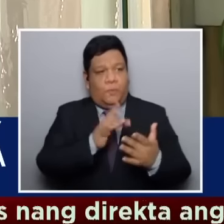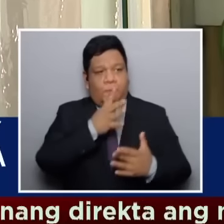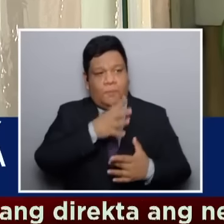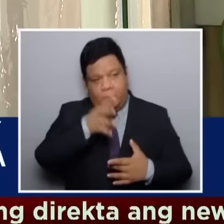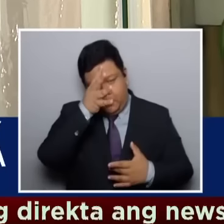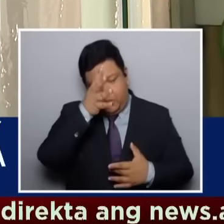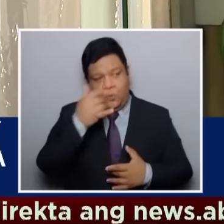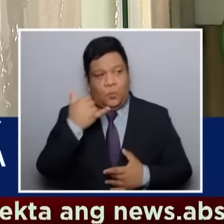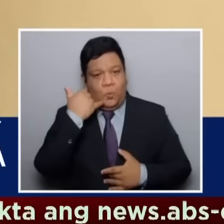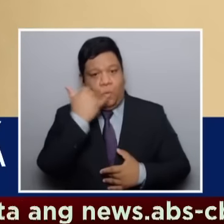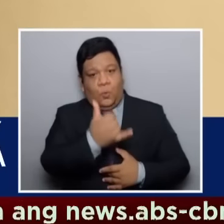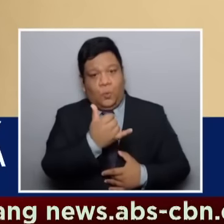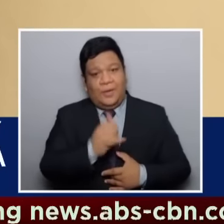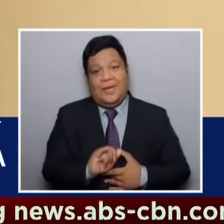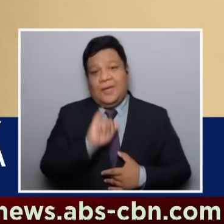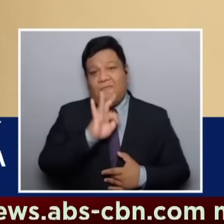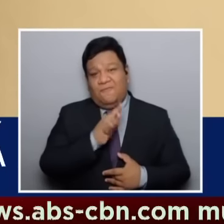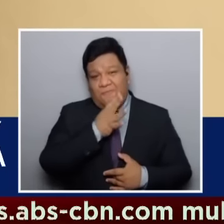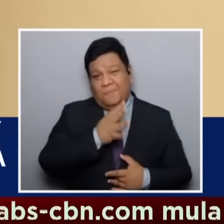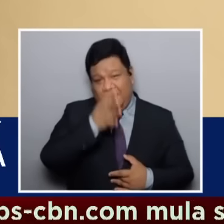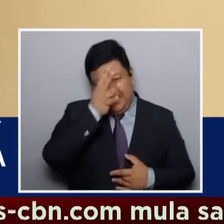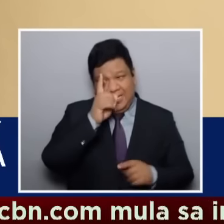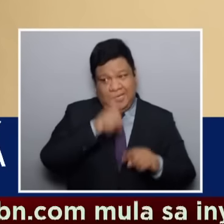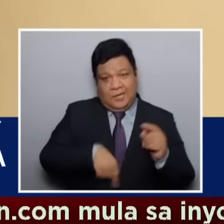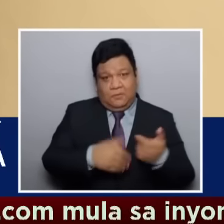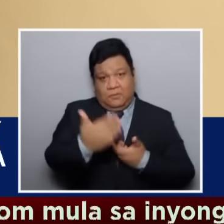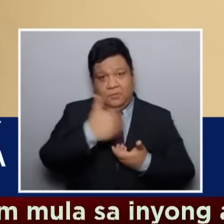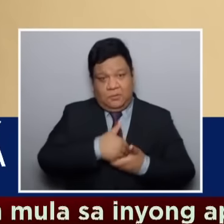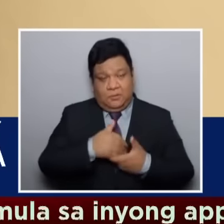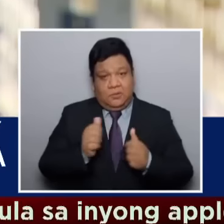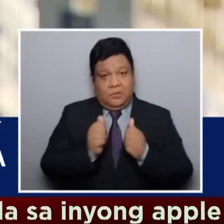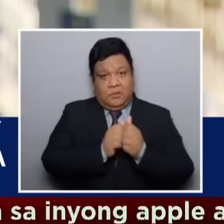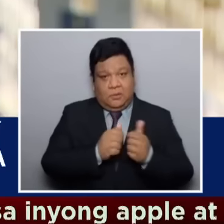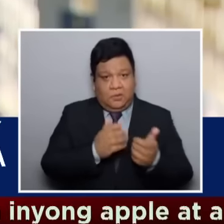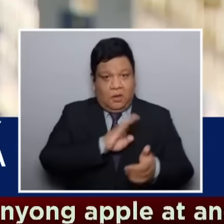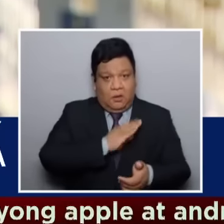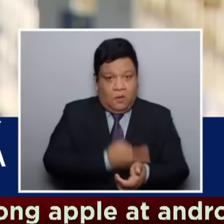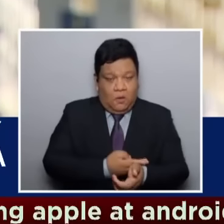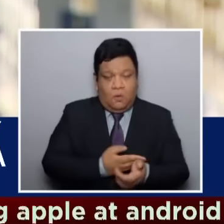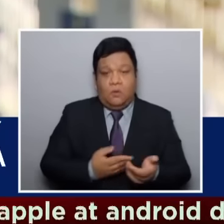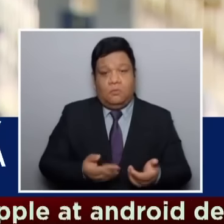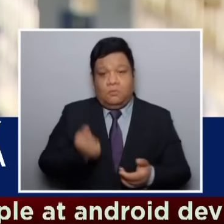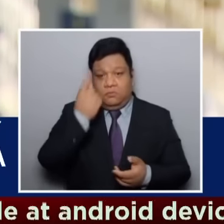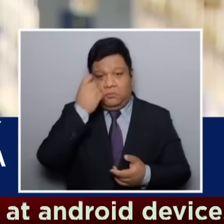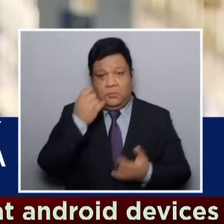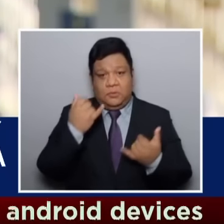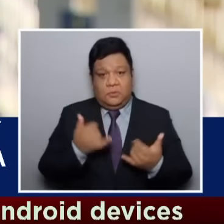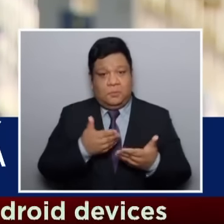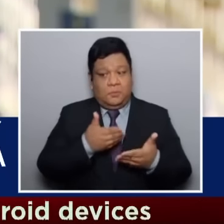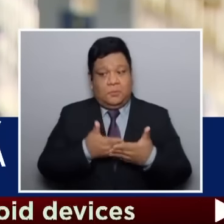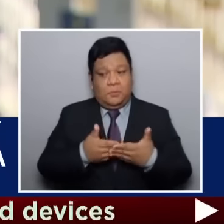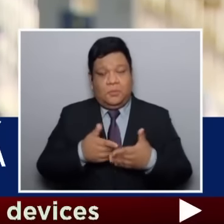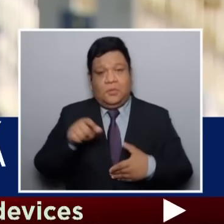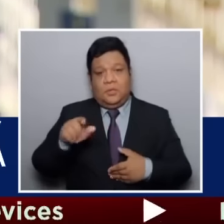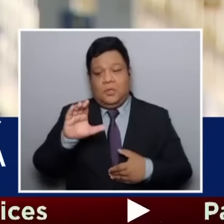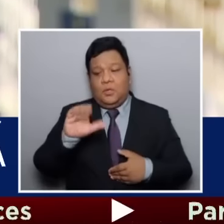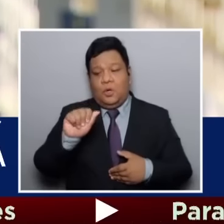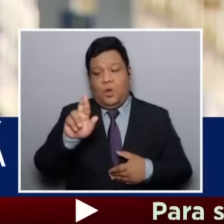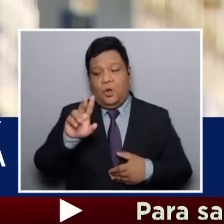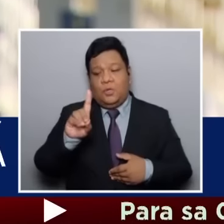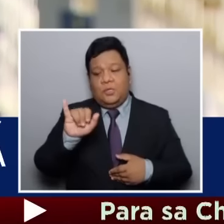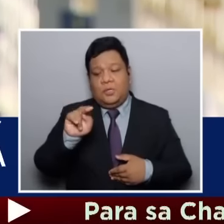a parent cannot pick up the son, then we, because it's Cardinal Santos General Hospital that